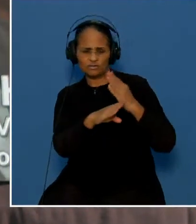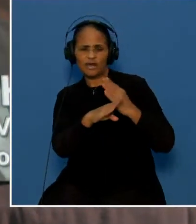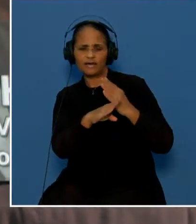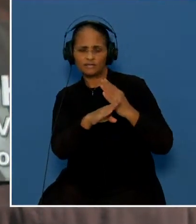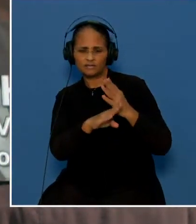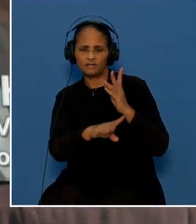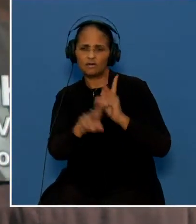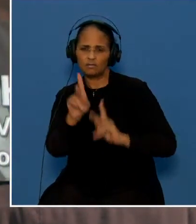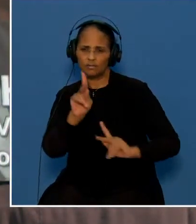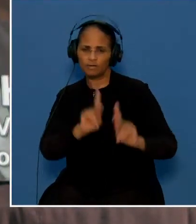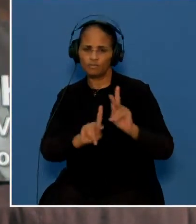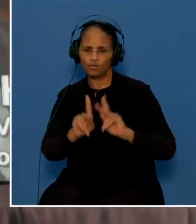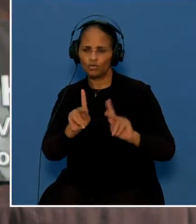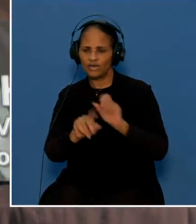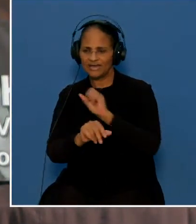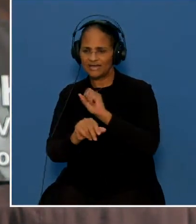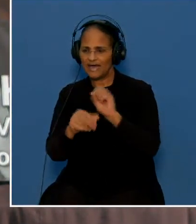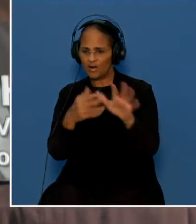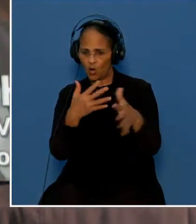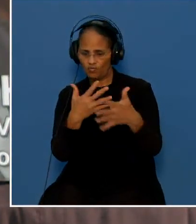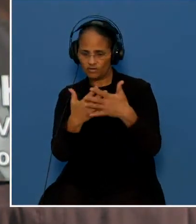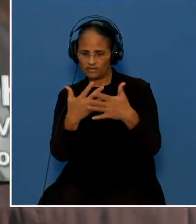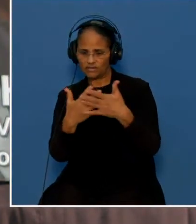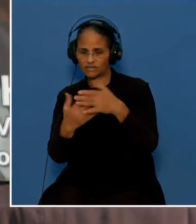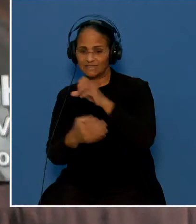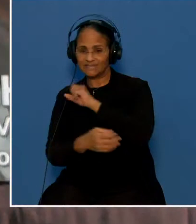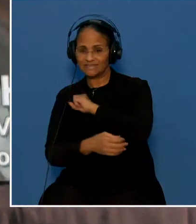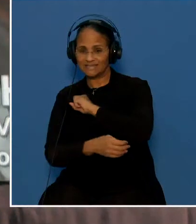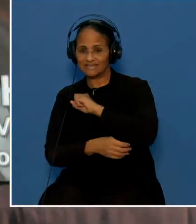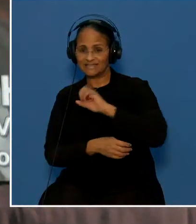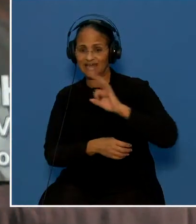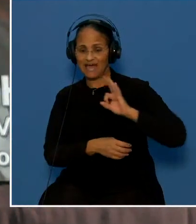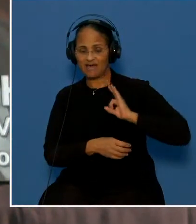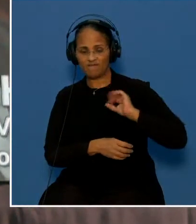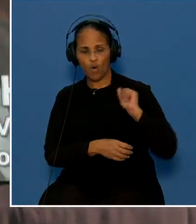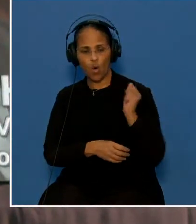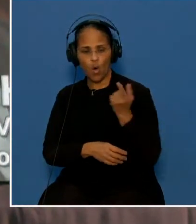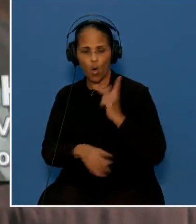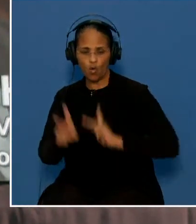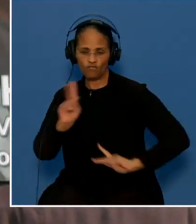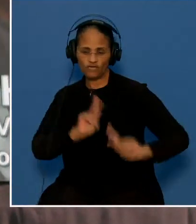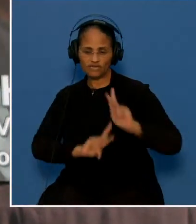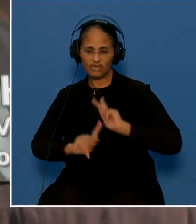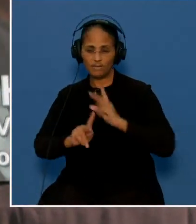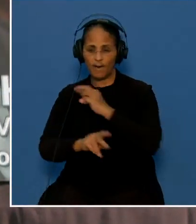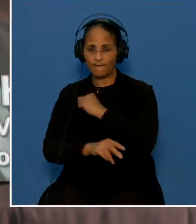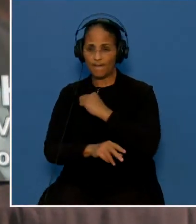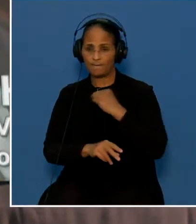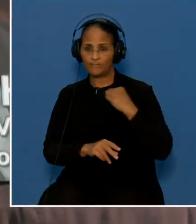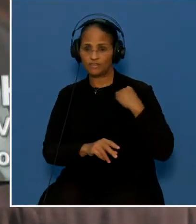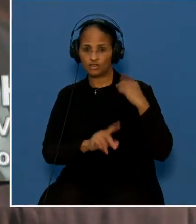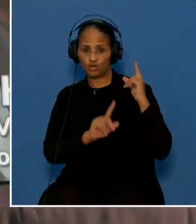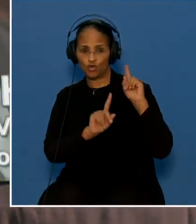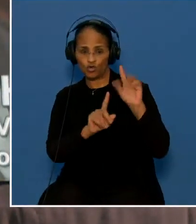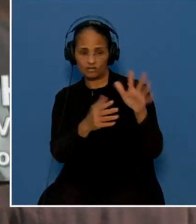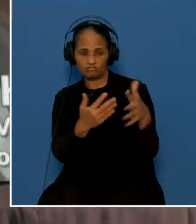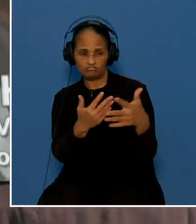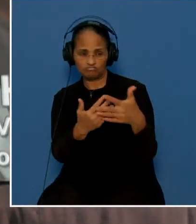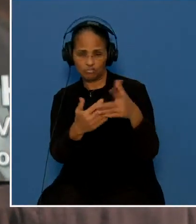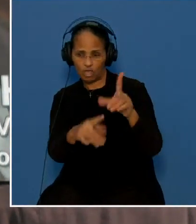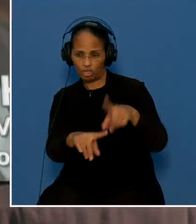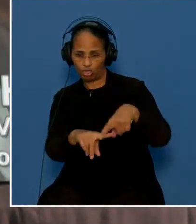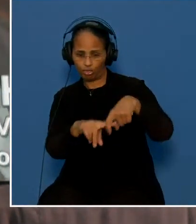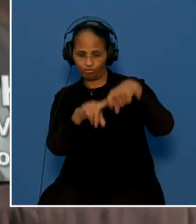corrections officers, staff, and inmates, all visits by members of the public to our facilities remain